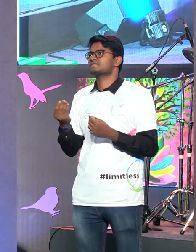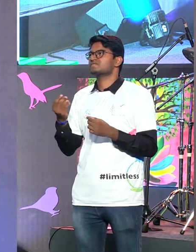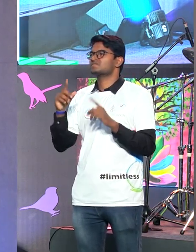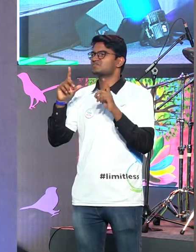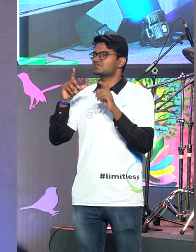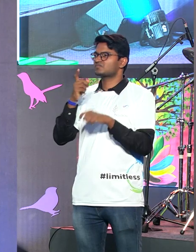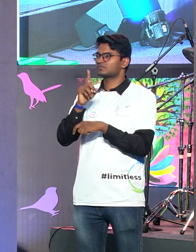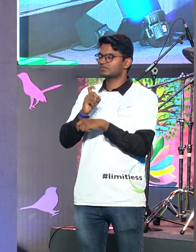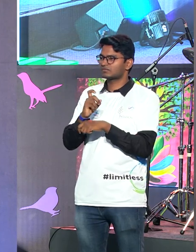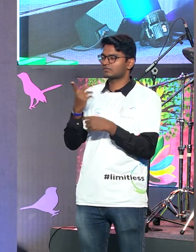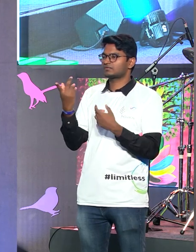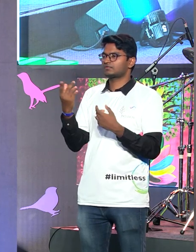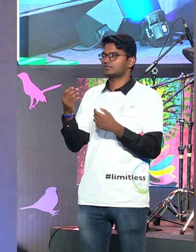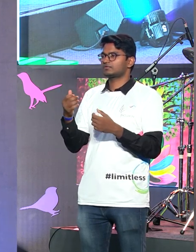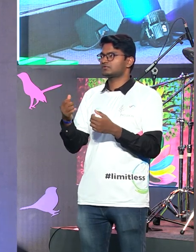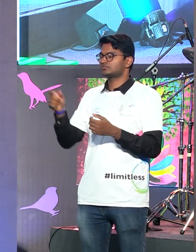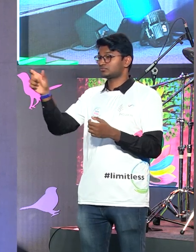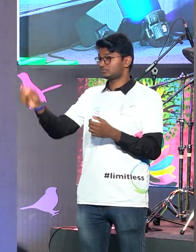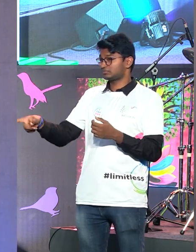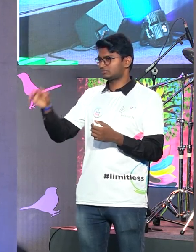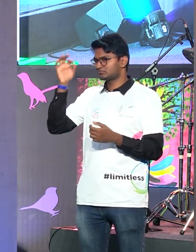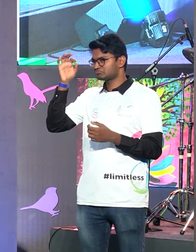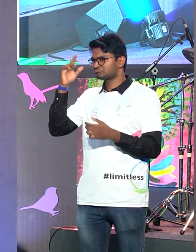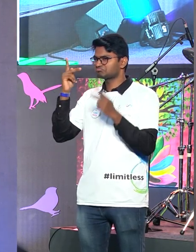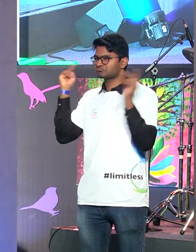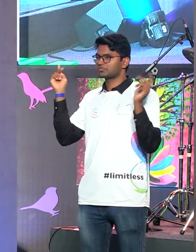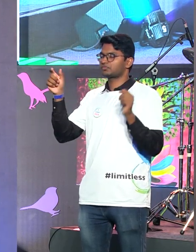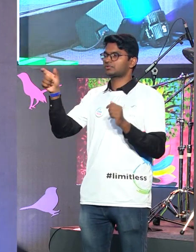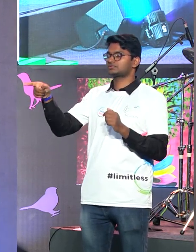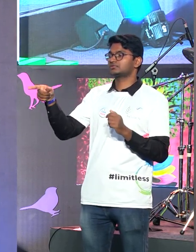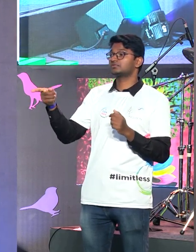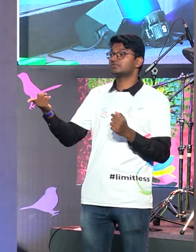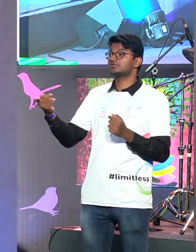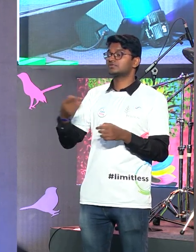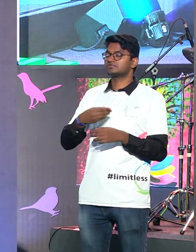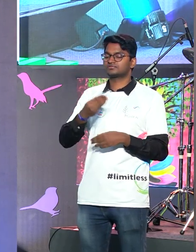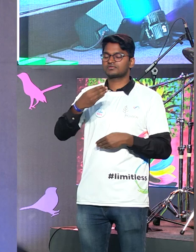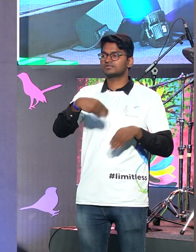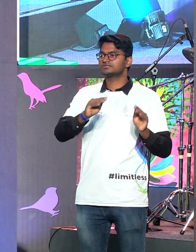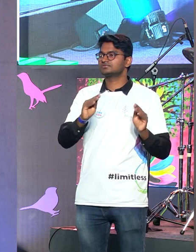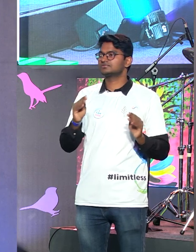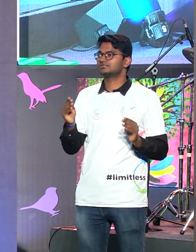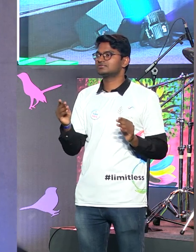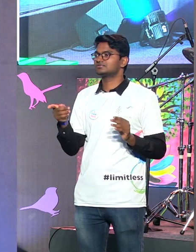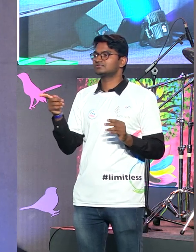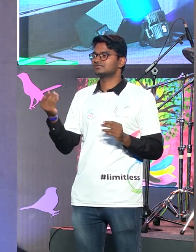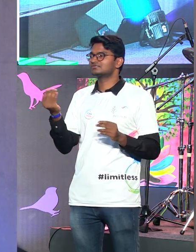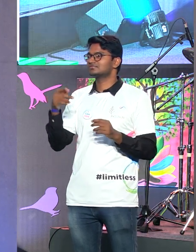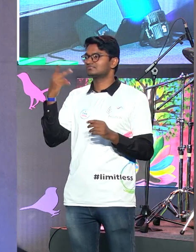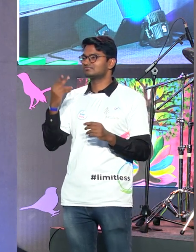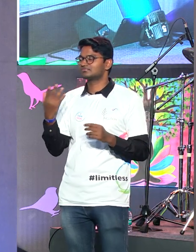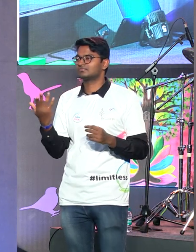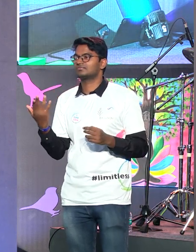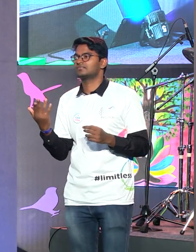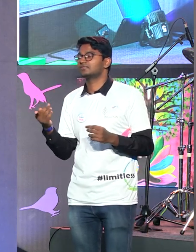you see a big actor selling something that you're 100% sure he's not even using it. I don't want to name them. But, you know,